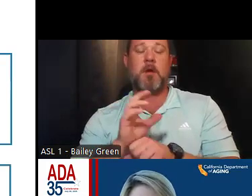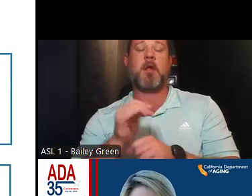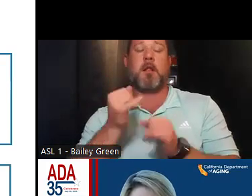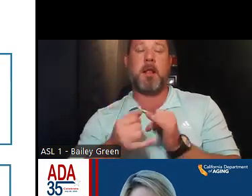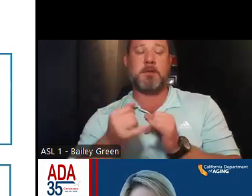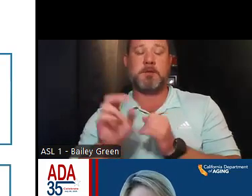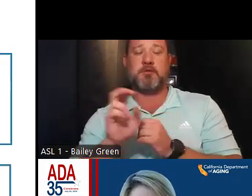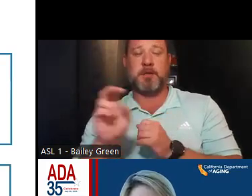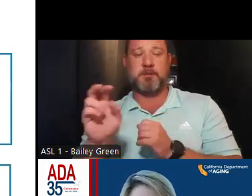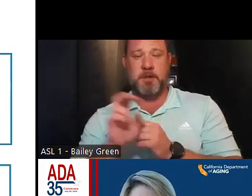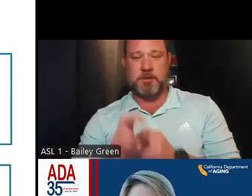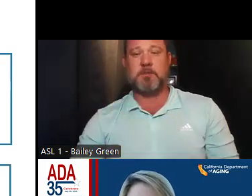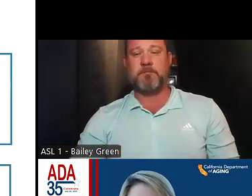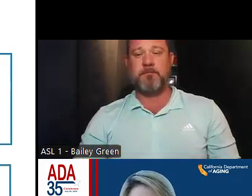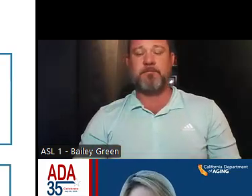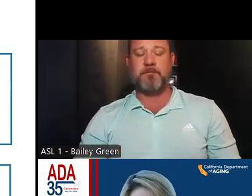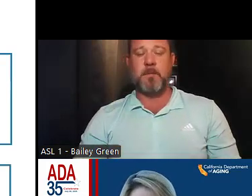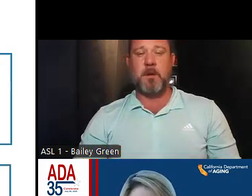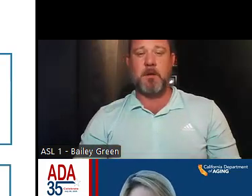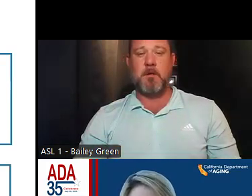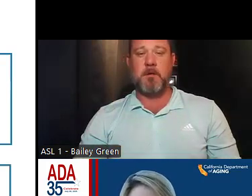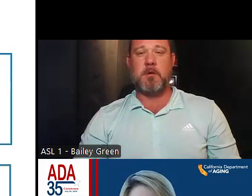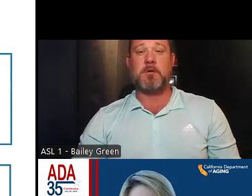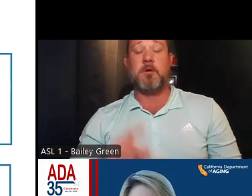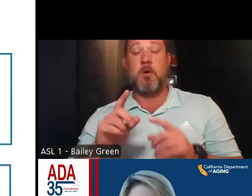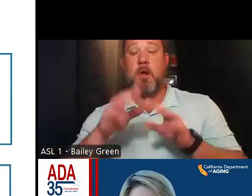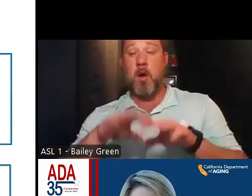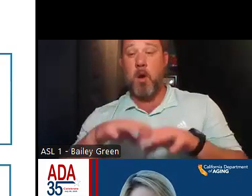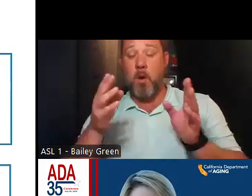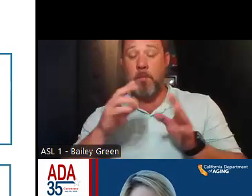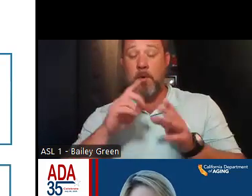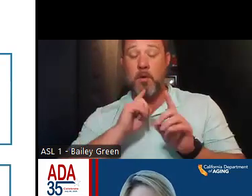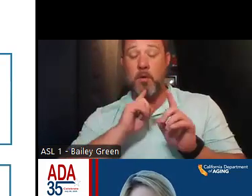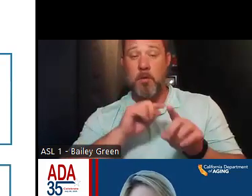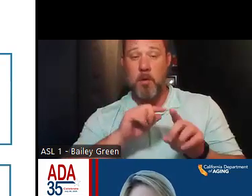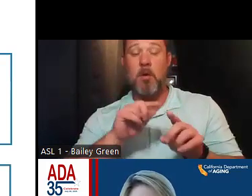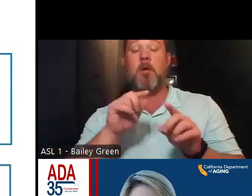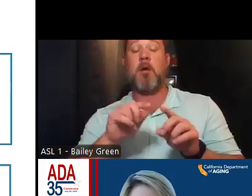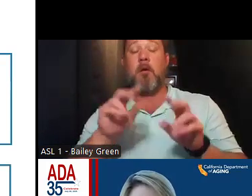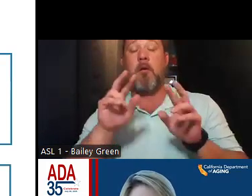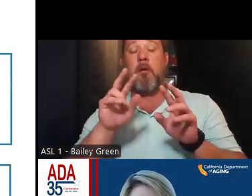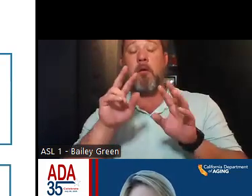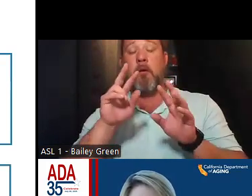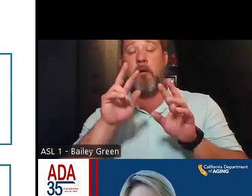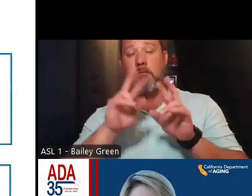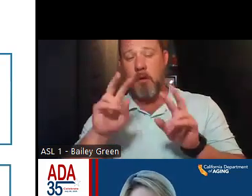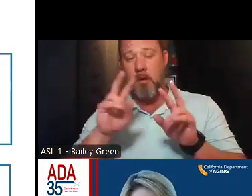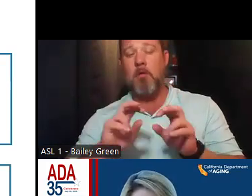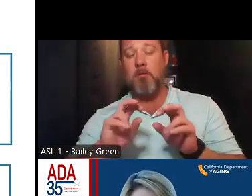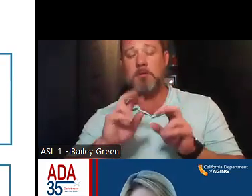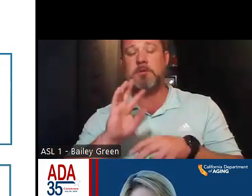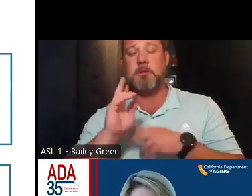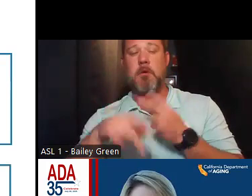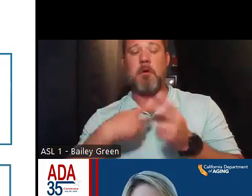said, transportation. So when you open the report, you will see that the analysis really looks at these types